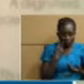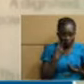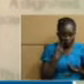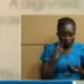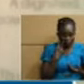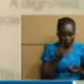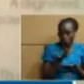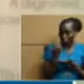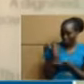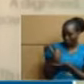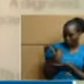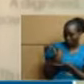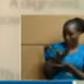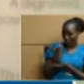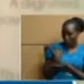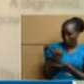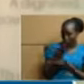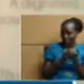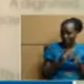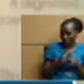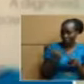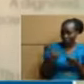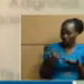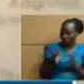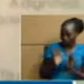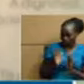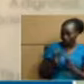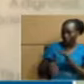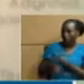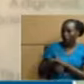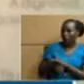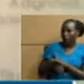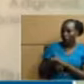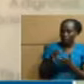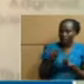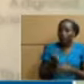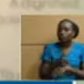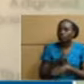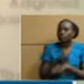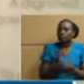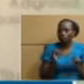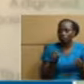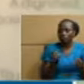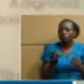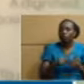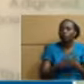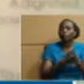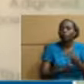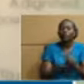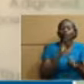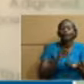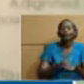that it was, for some time, it has been suspended, and the ministry is just coming now back to go and start supporting the older